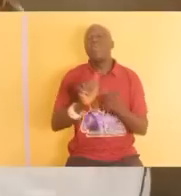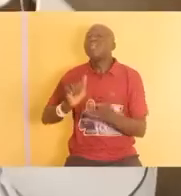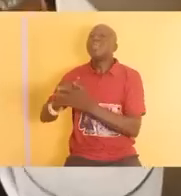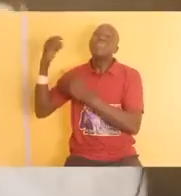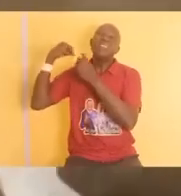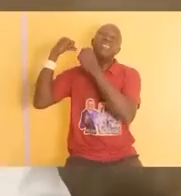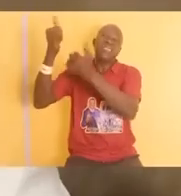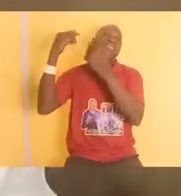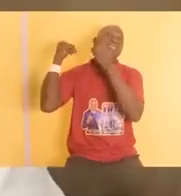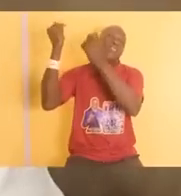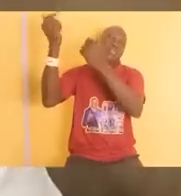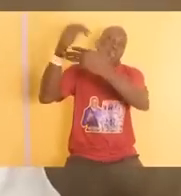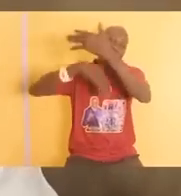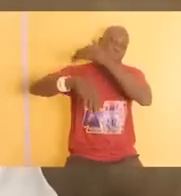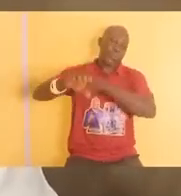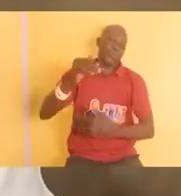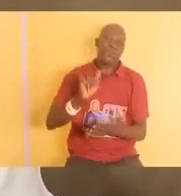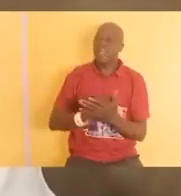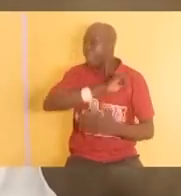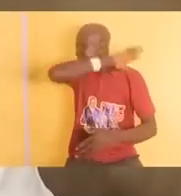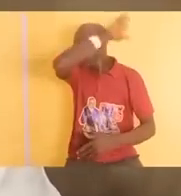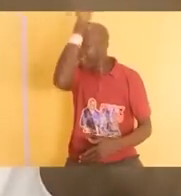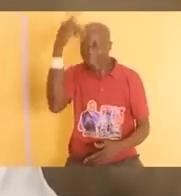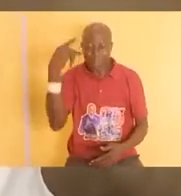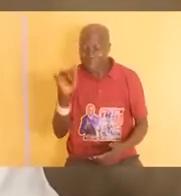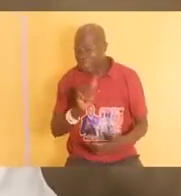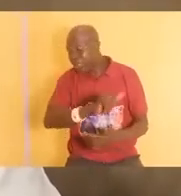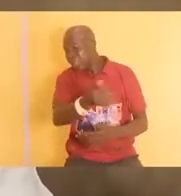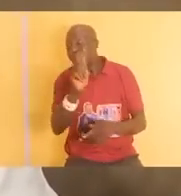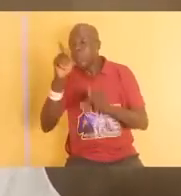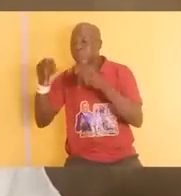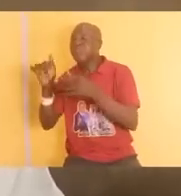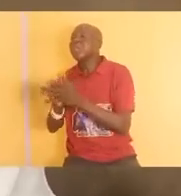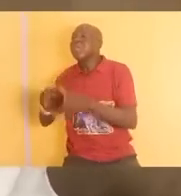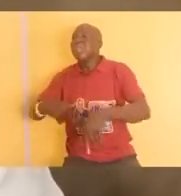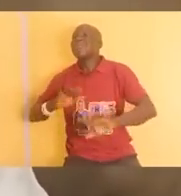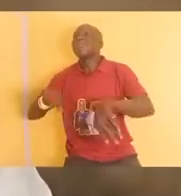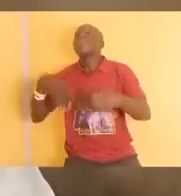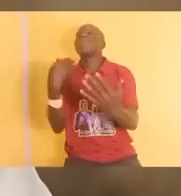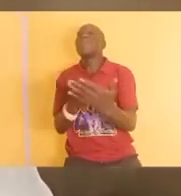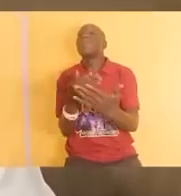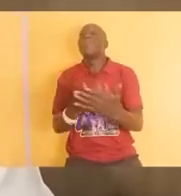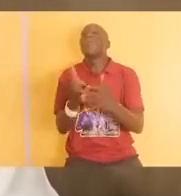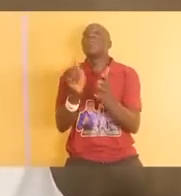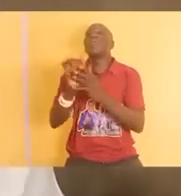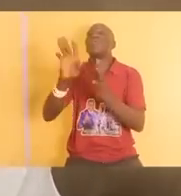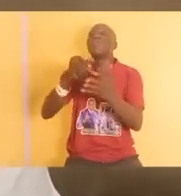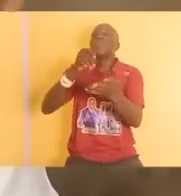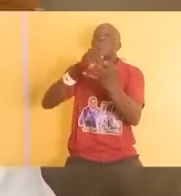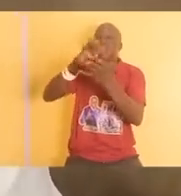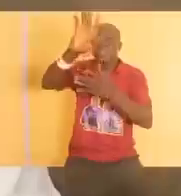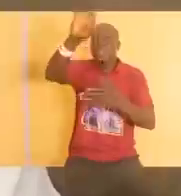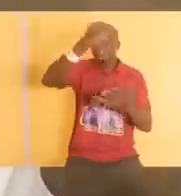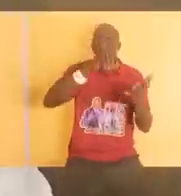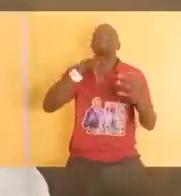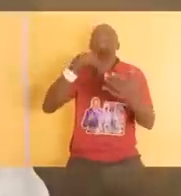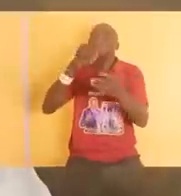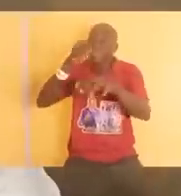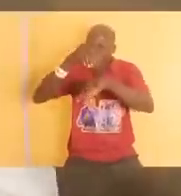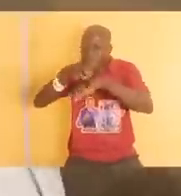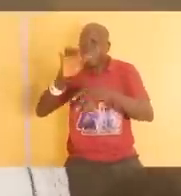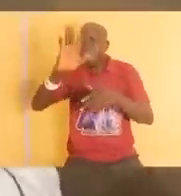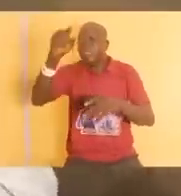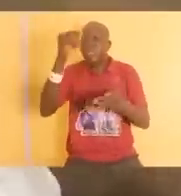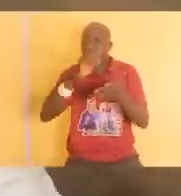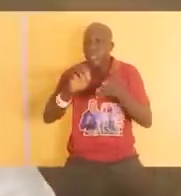your daughter to be from this day. Oh, no, tea, yen, yes, okay, yes, for no one. He has not sent anyone to give me. Who wants to send you a cat? I'm suffering.